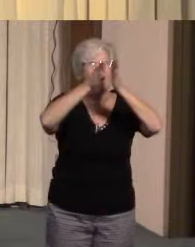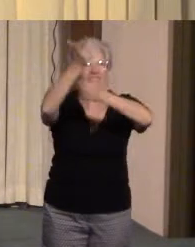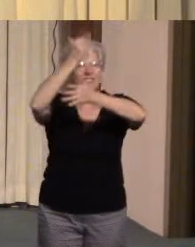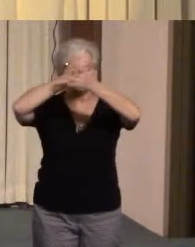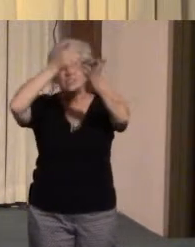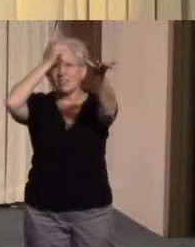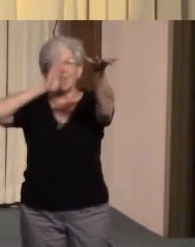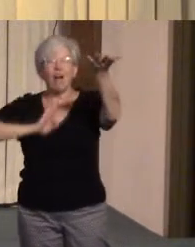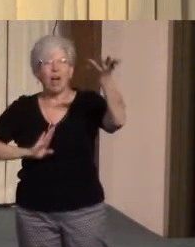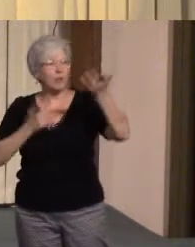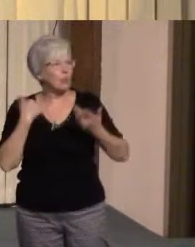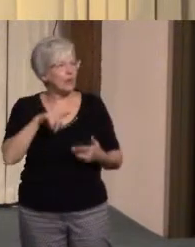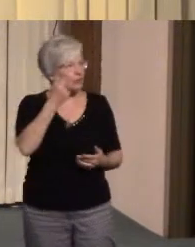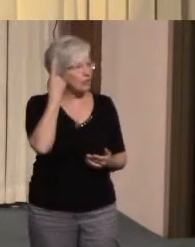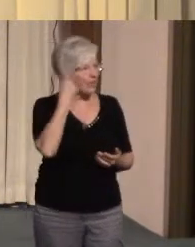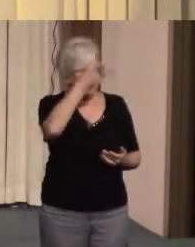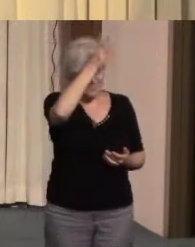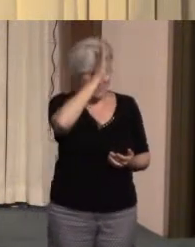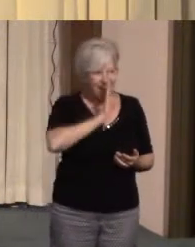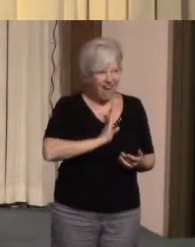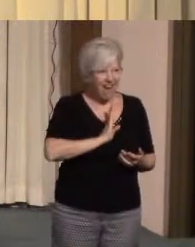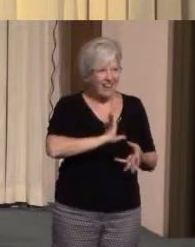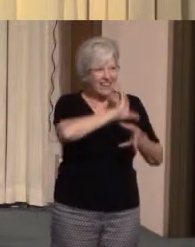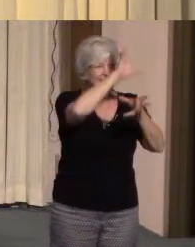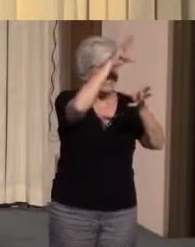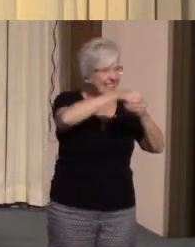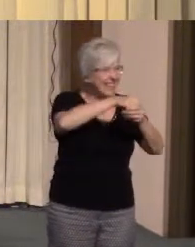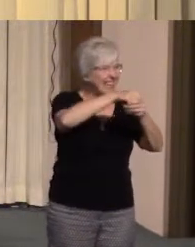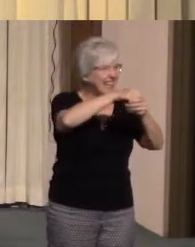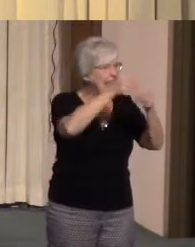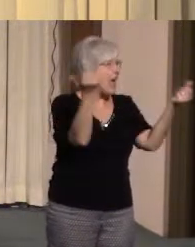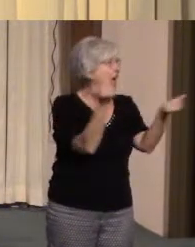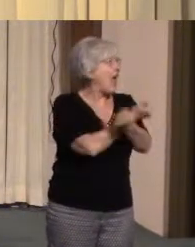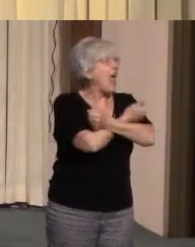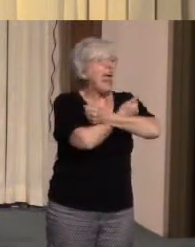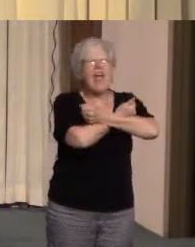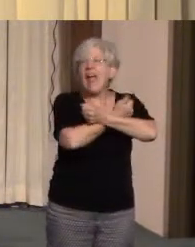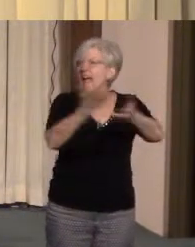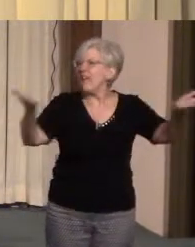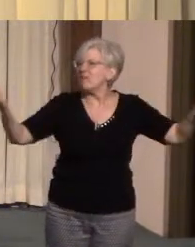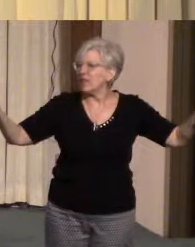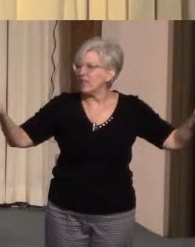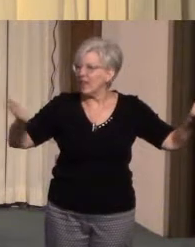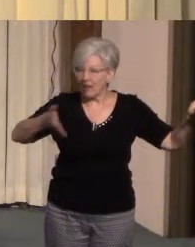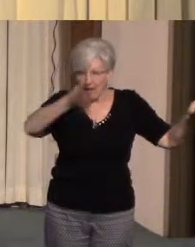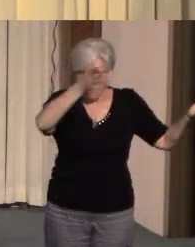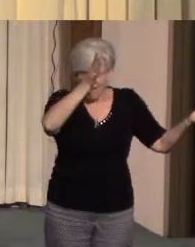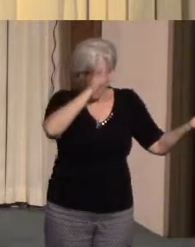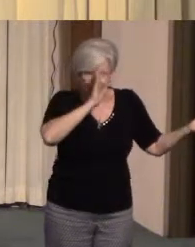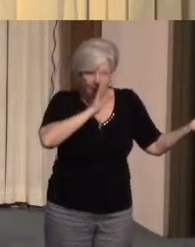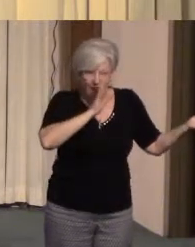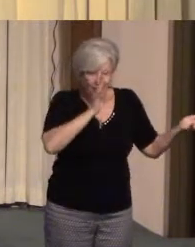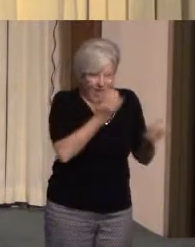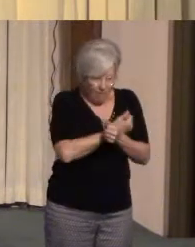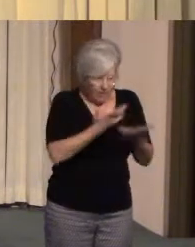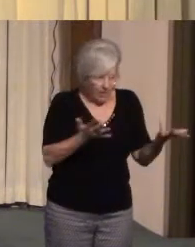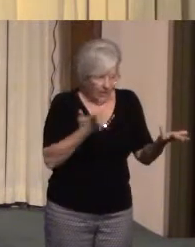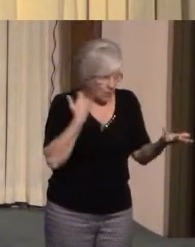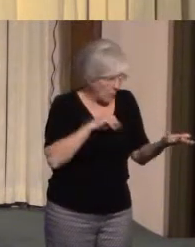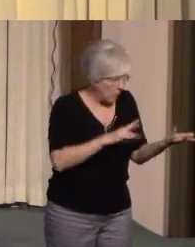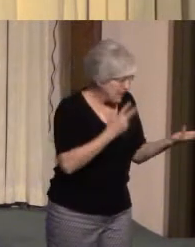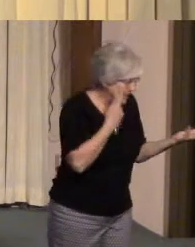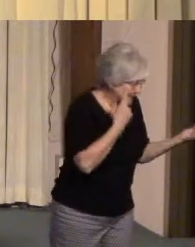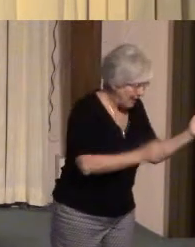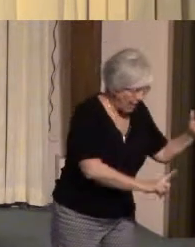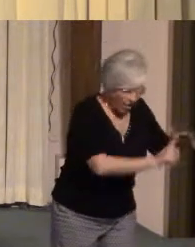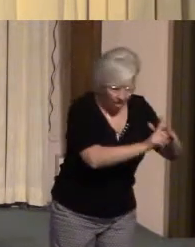we understand God as being all. God is in all. All is pressed out from